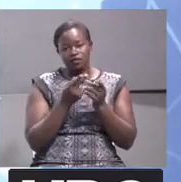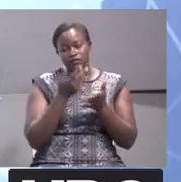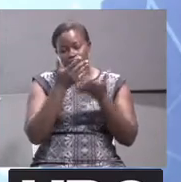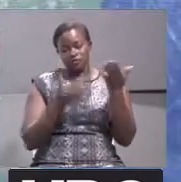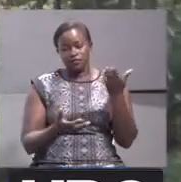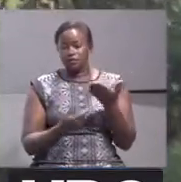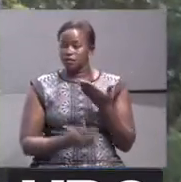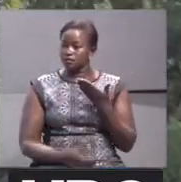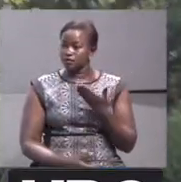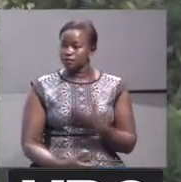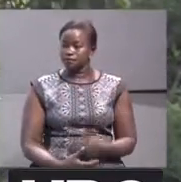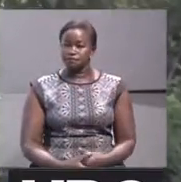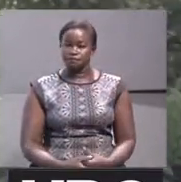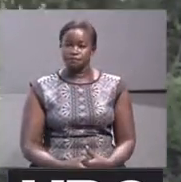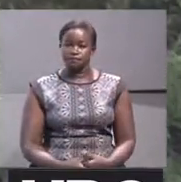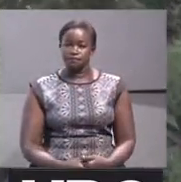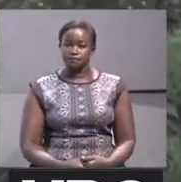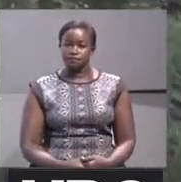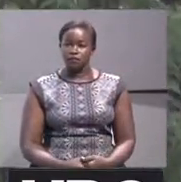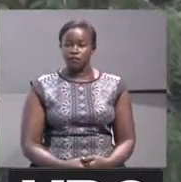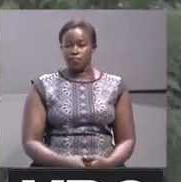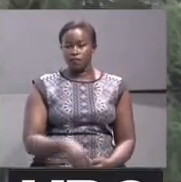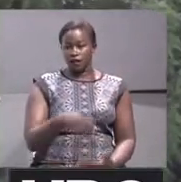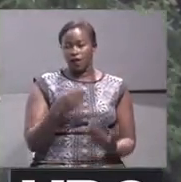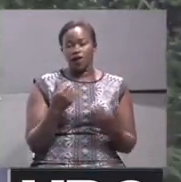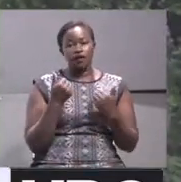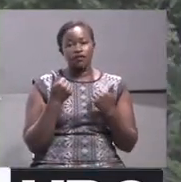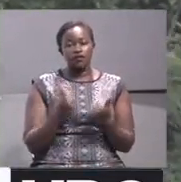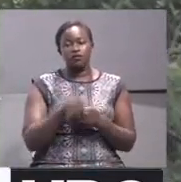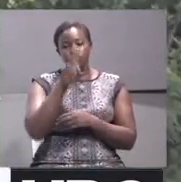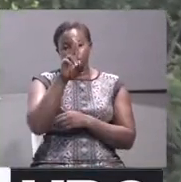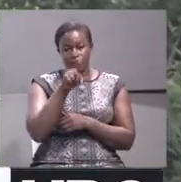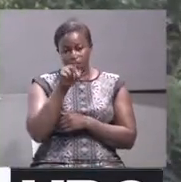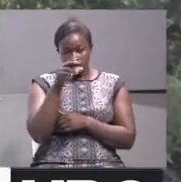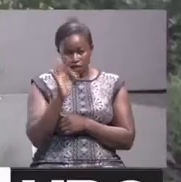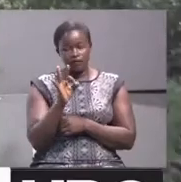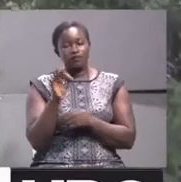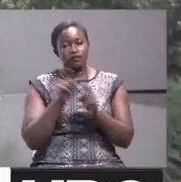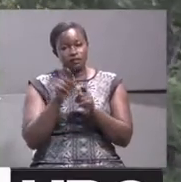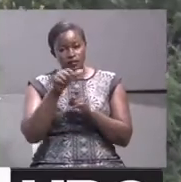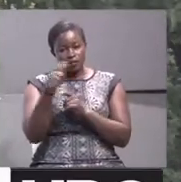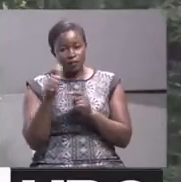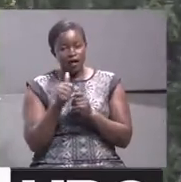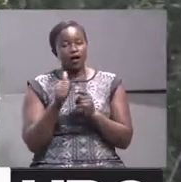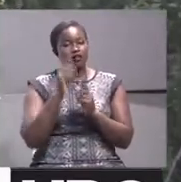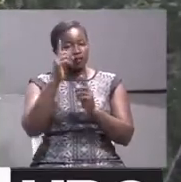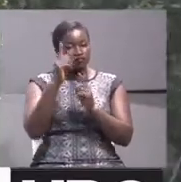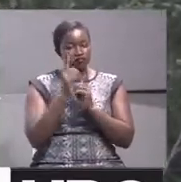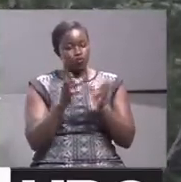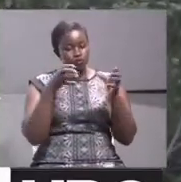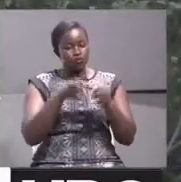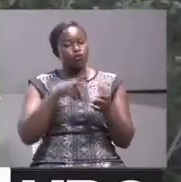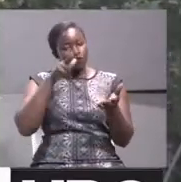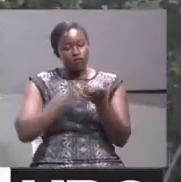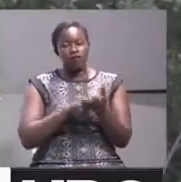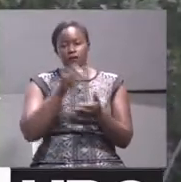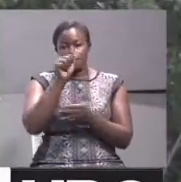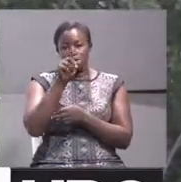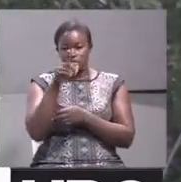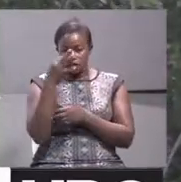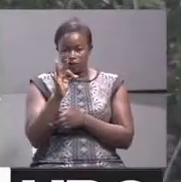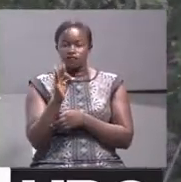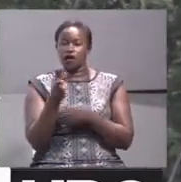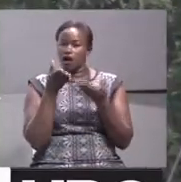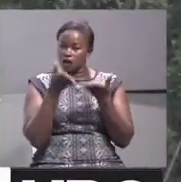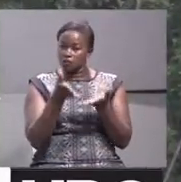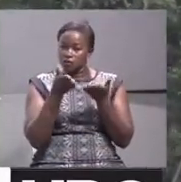this. The UPDF and other sister security agencies' intelligence confirmed the resurgence of ADF terrorists through